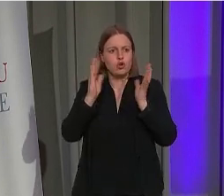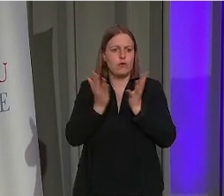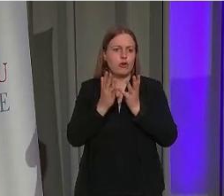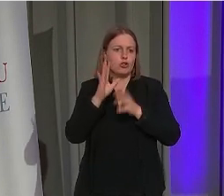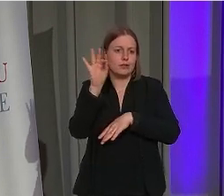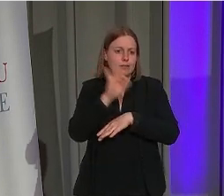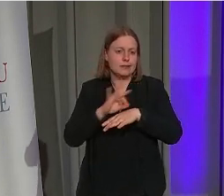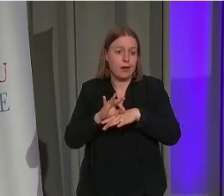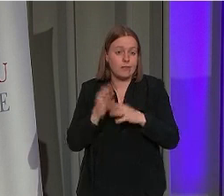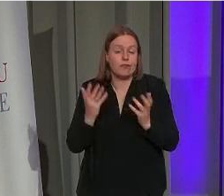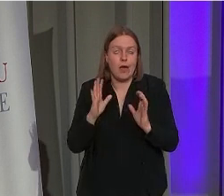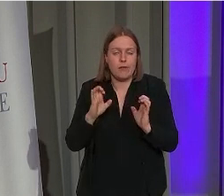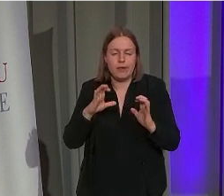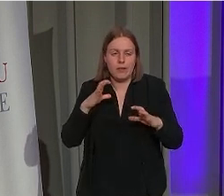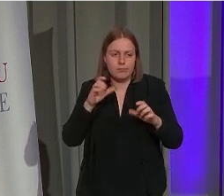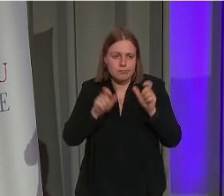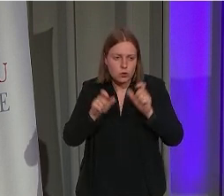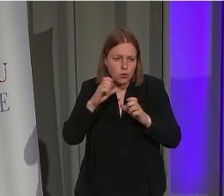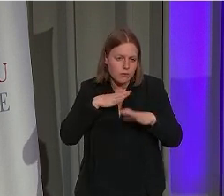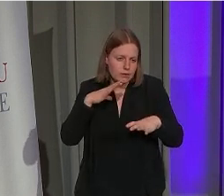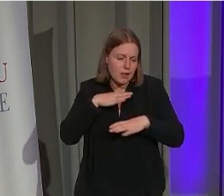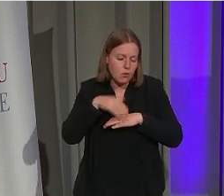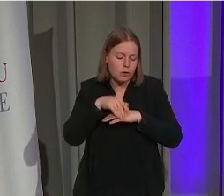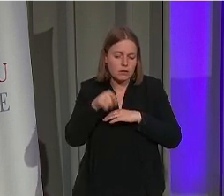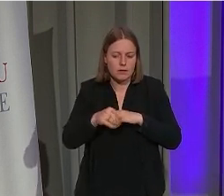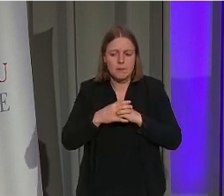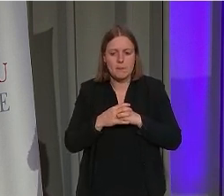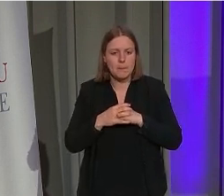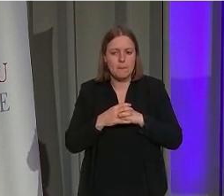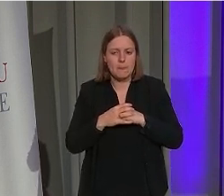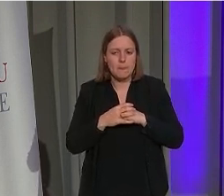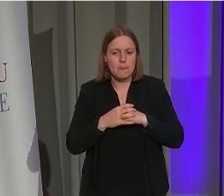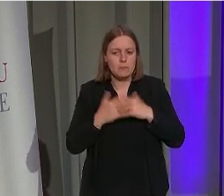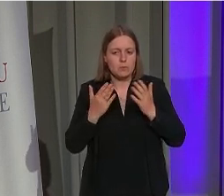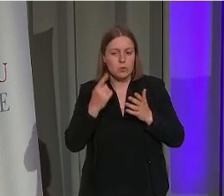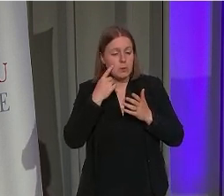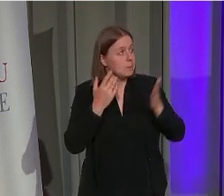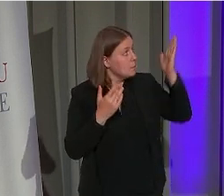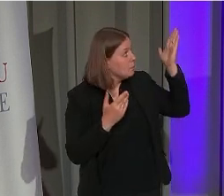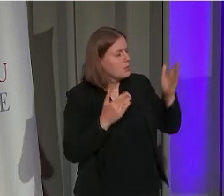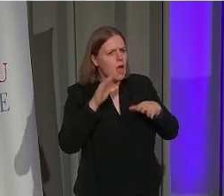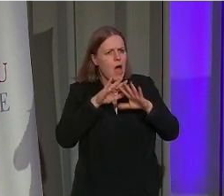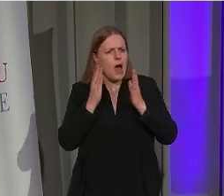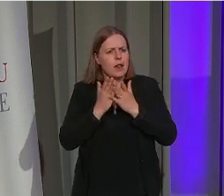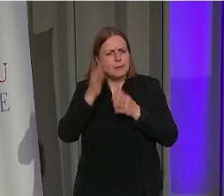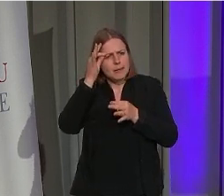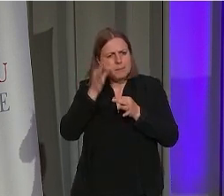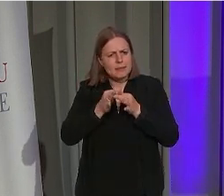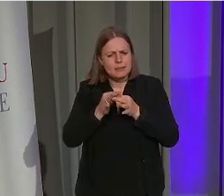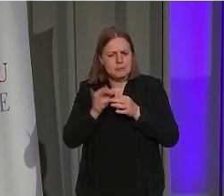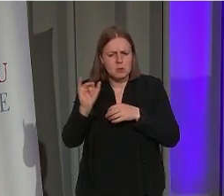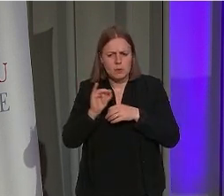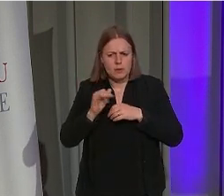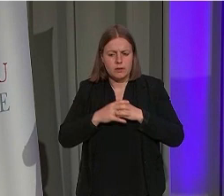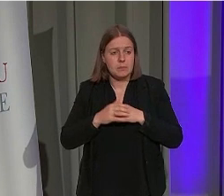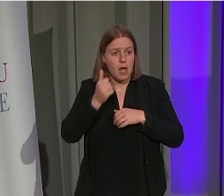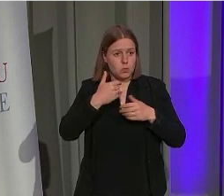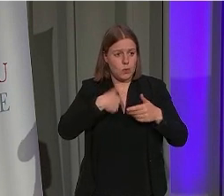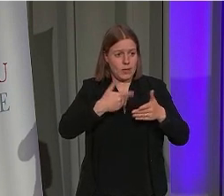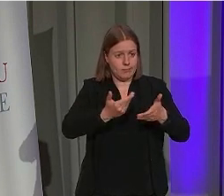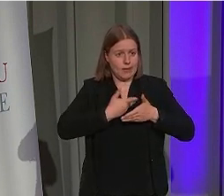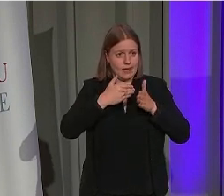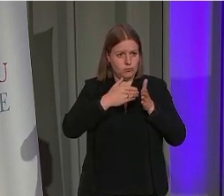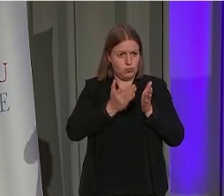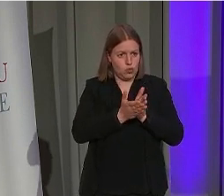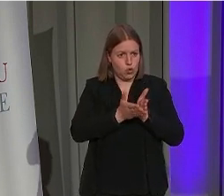the universal design principle, which was mentioned several times today. We are going to look back to the general